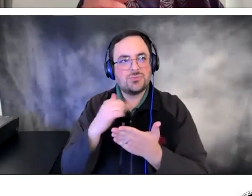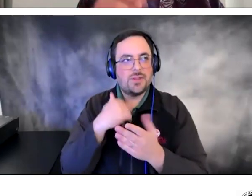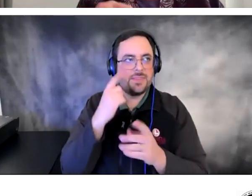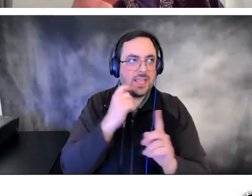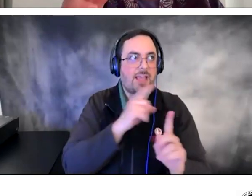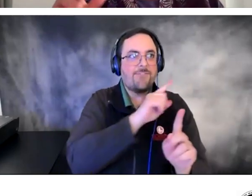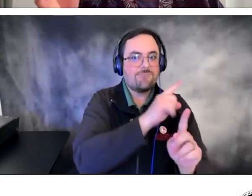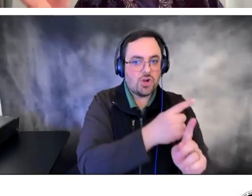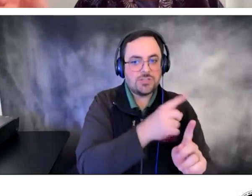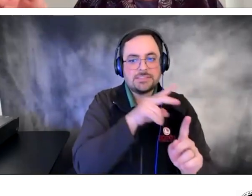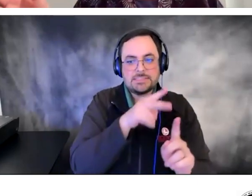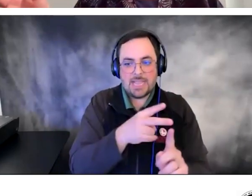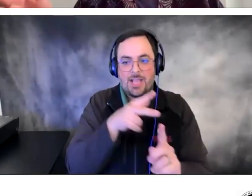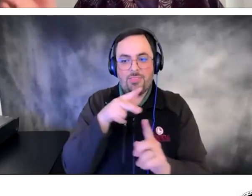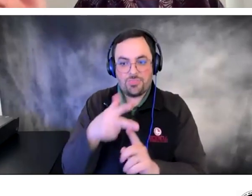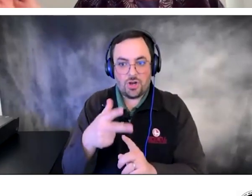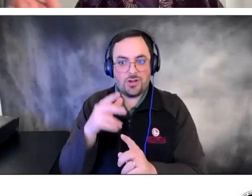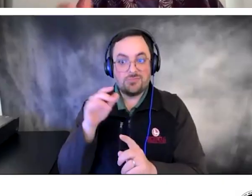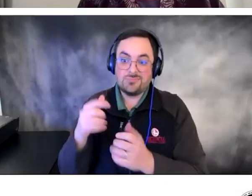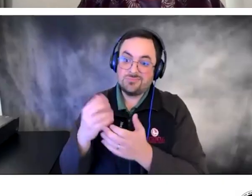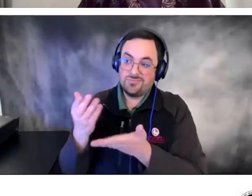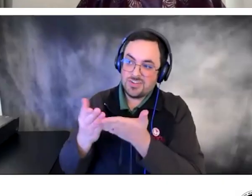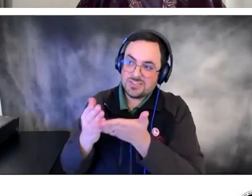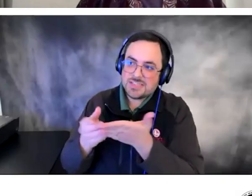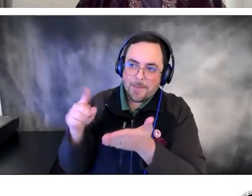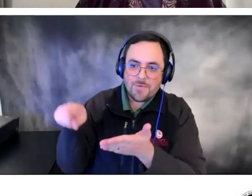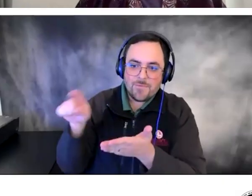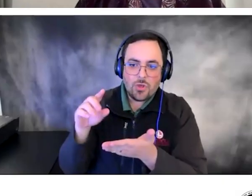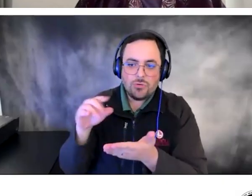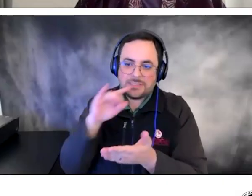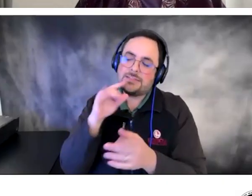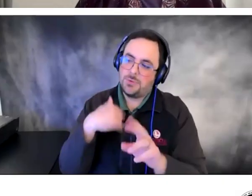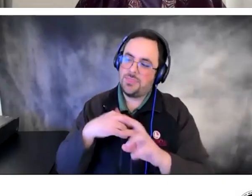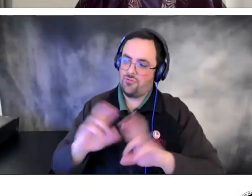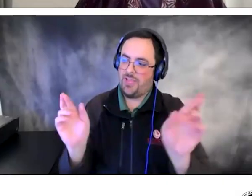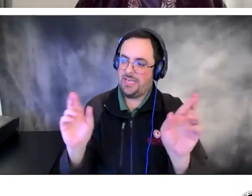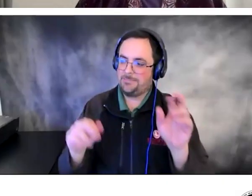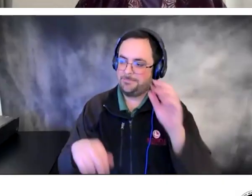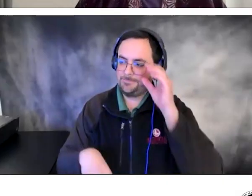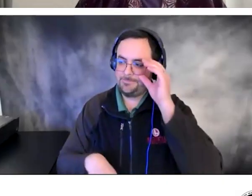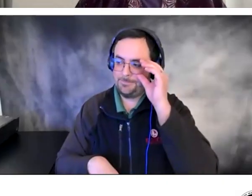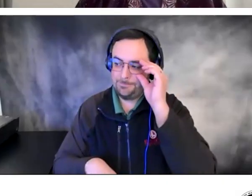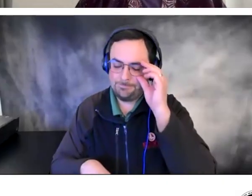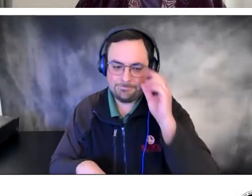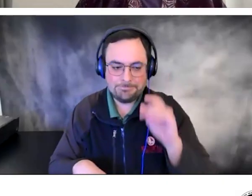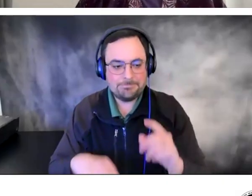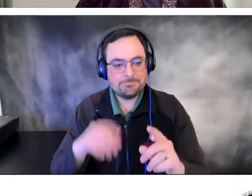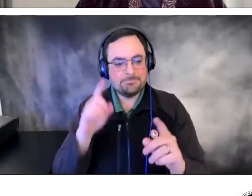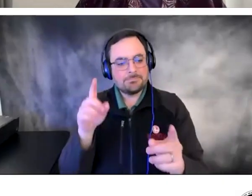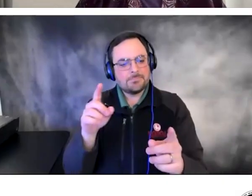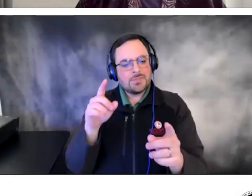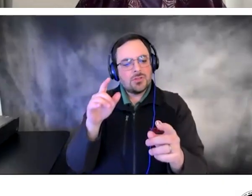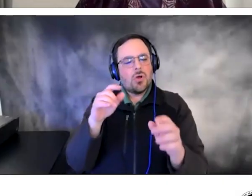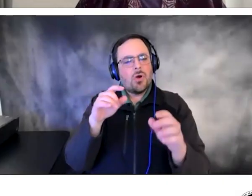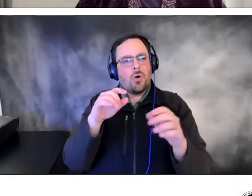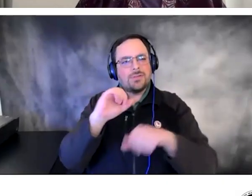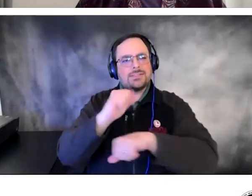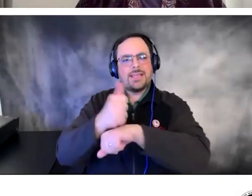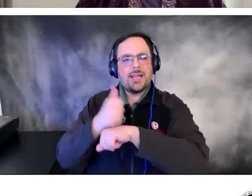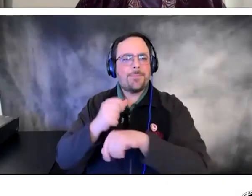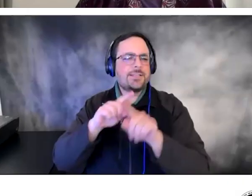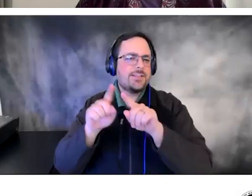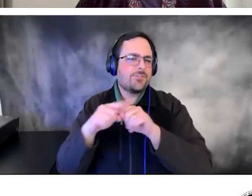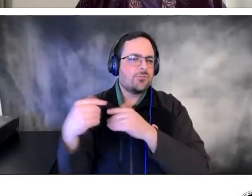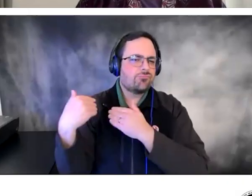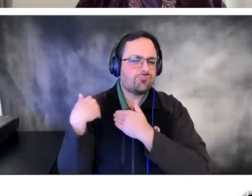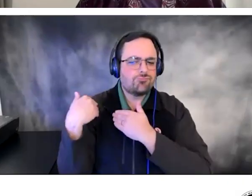to think about first, second, third with some learners when they're ready. So design roles for the child and for